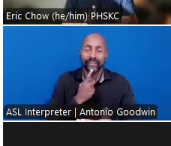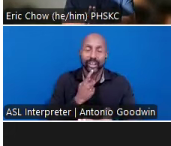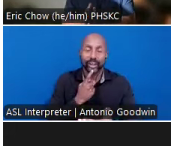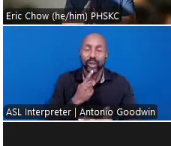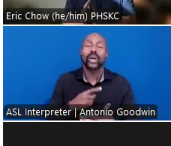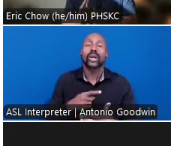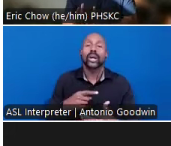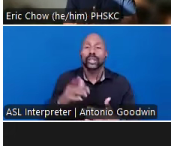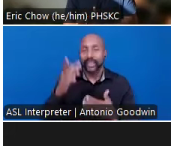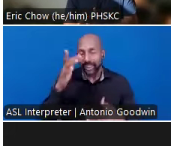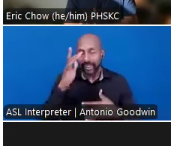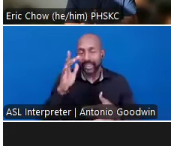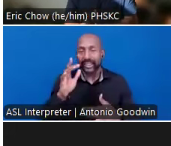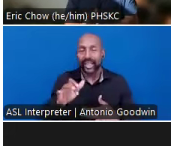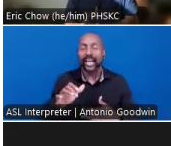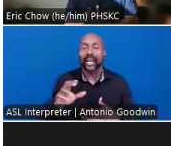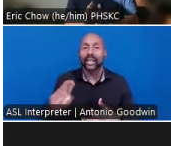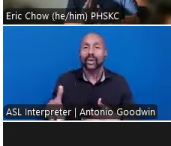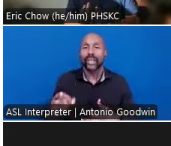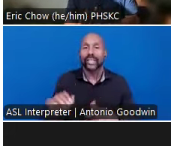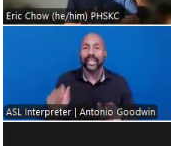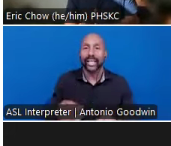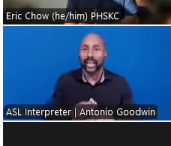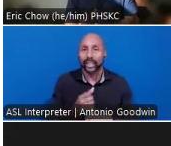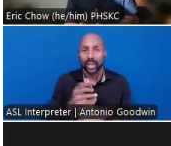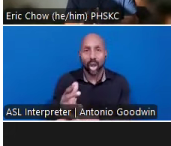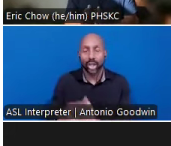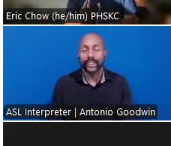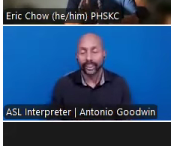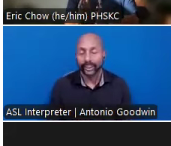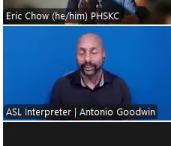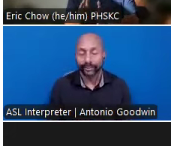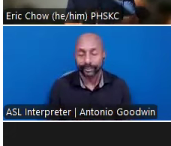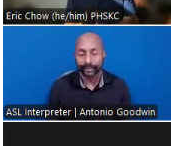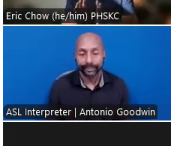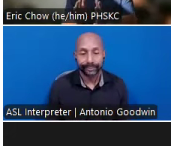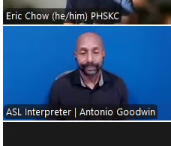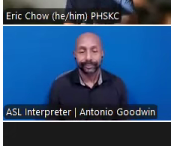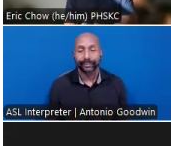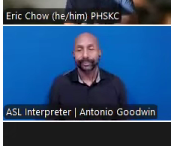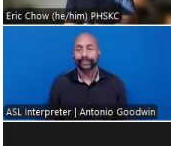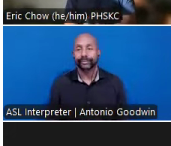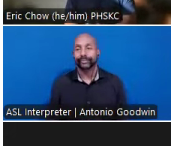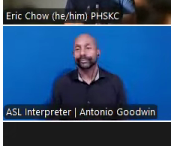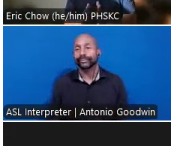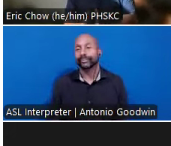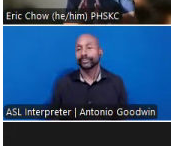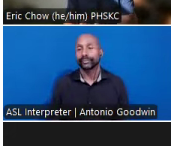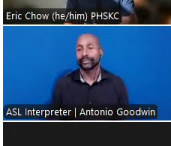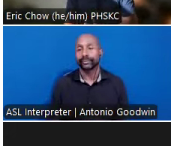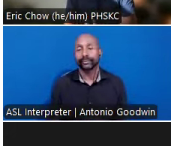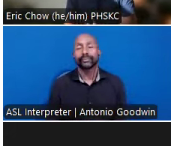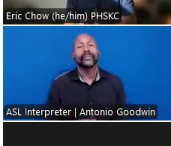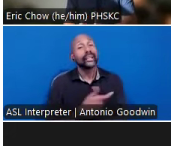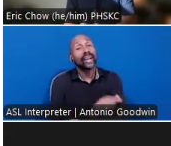complications of COVID-19. It is important to also note that the vaccine itself, by itself, will not